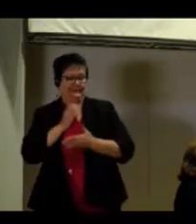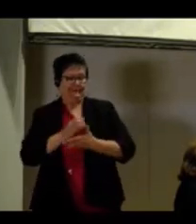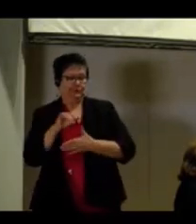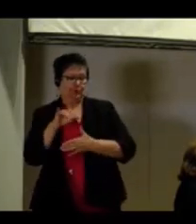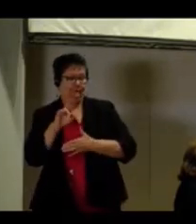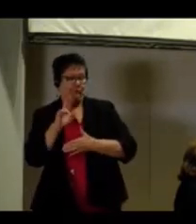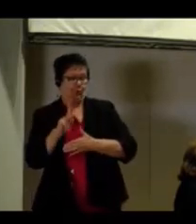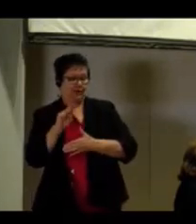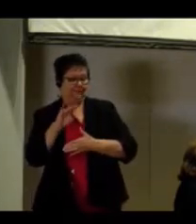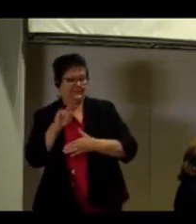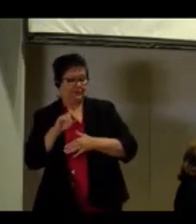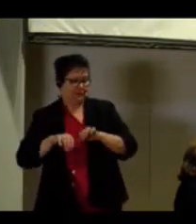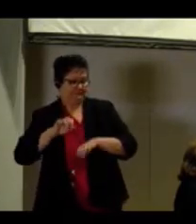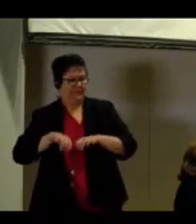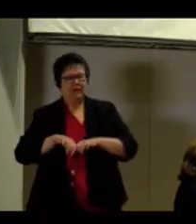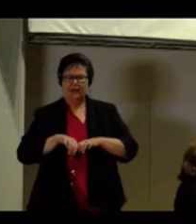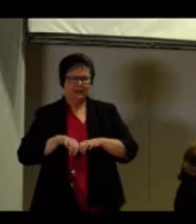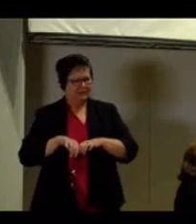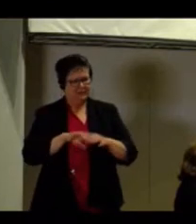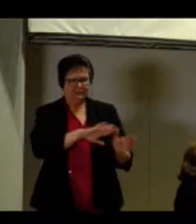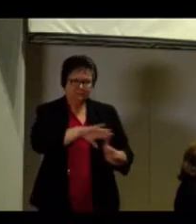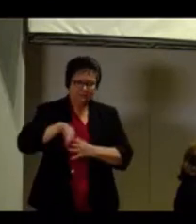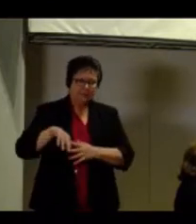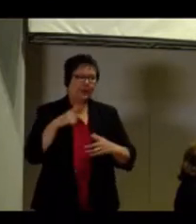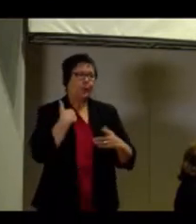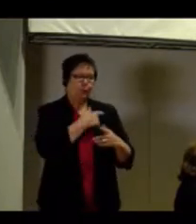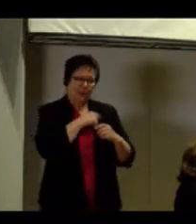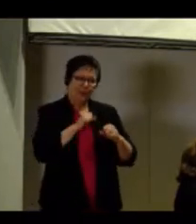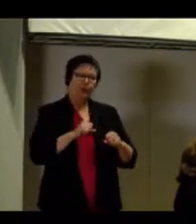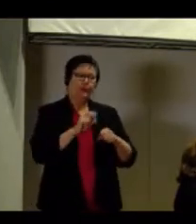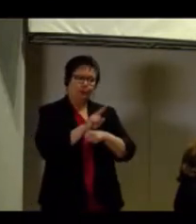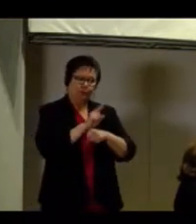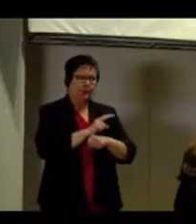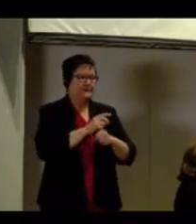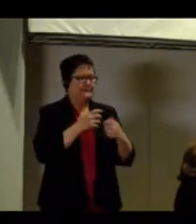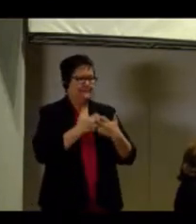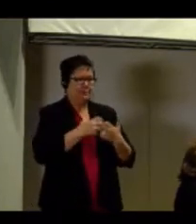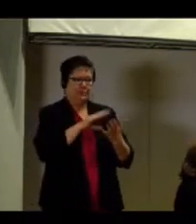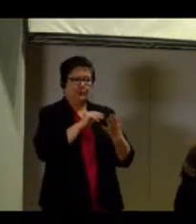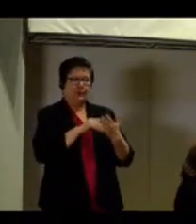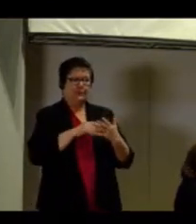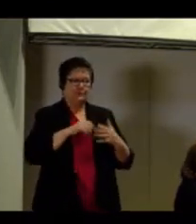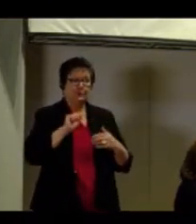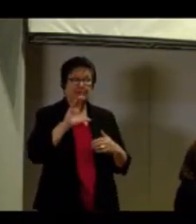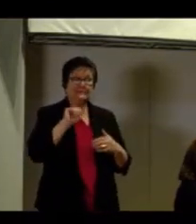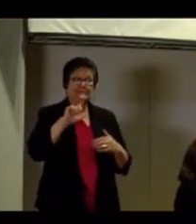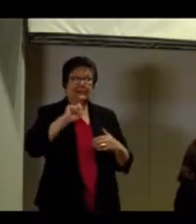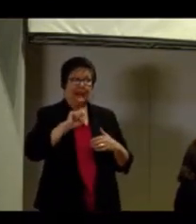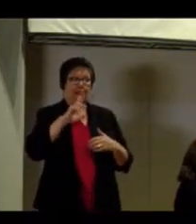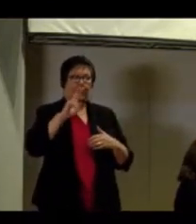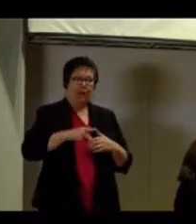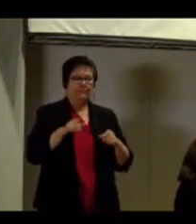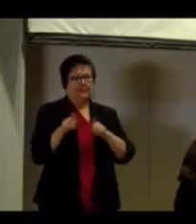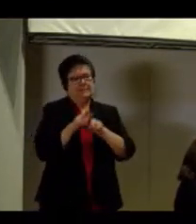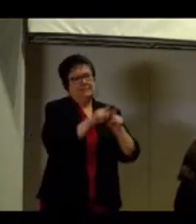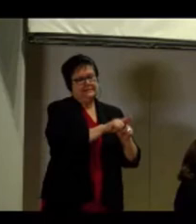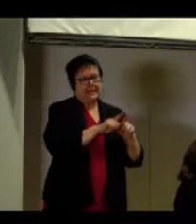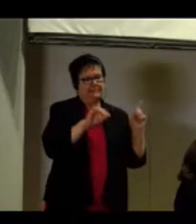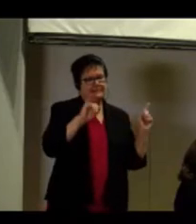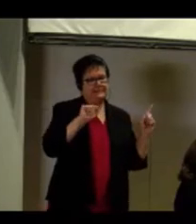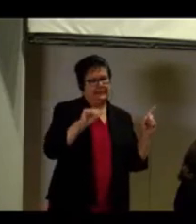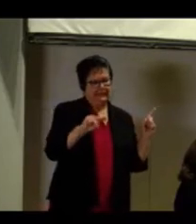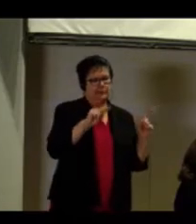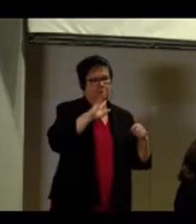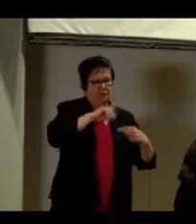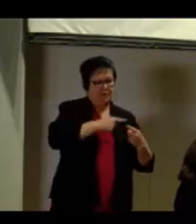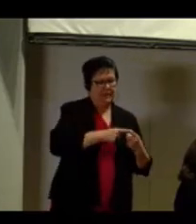be really powerful because it would scale up in some of the ways that Ian was talking about. So I'll stop there and hand over, but I think